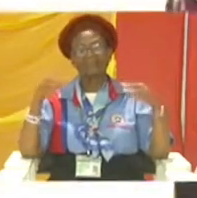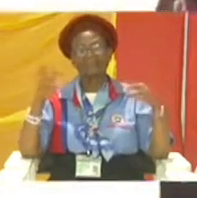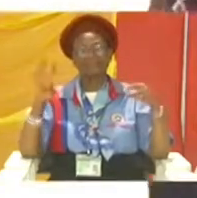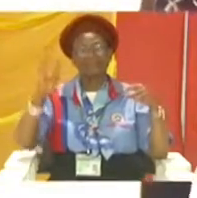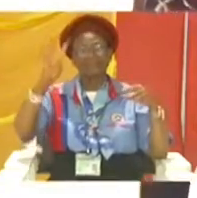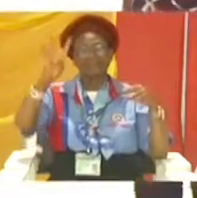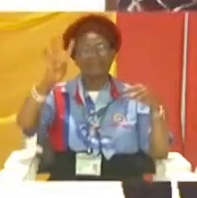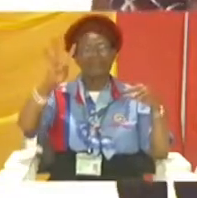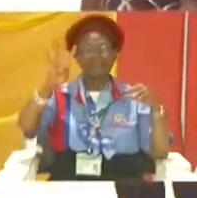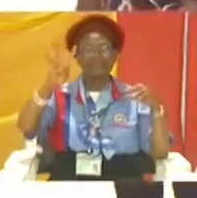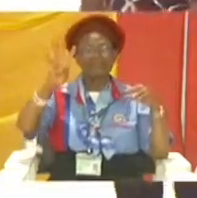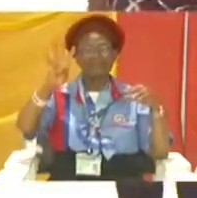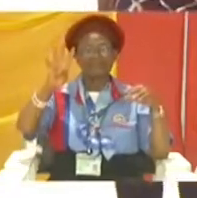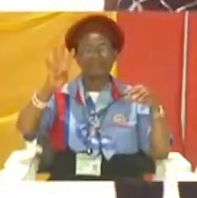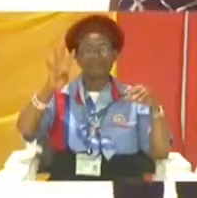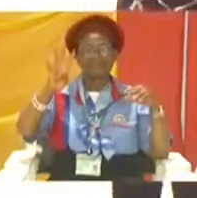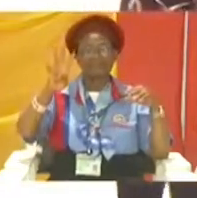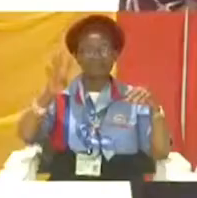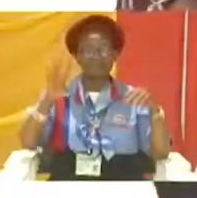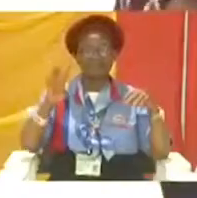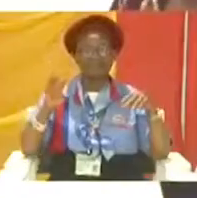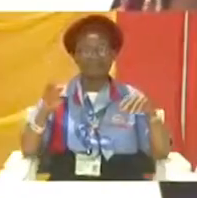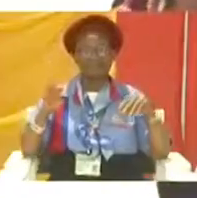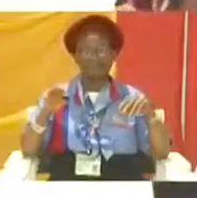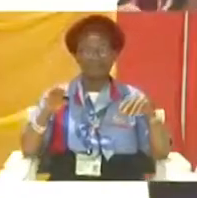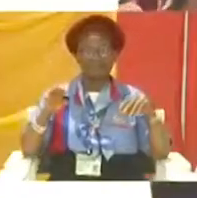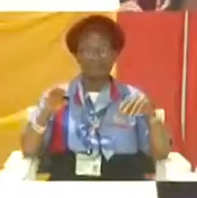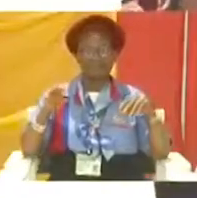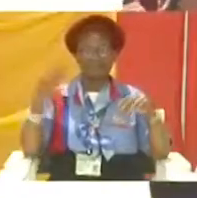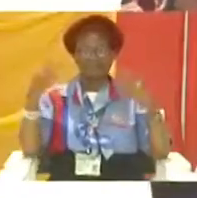Four. Harry.